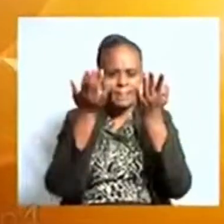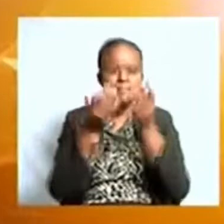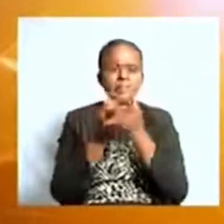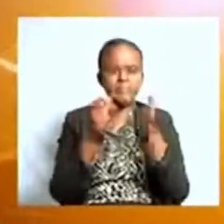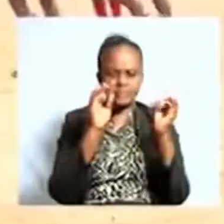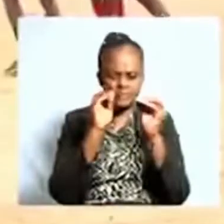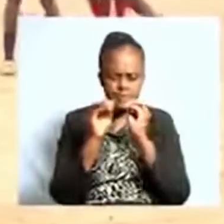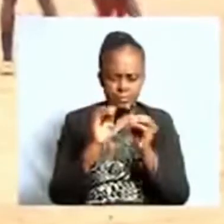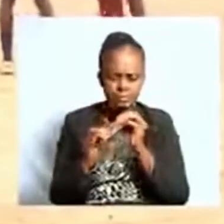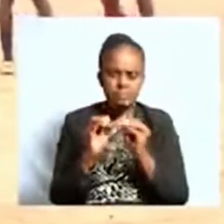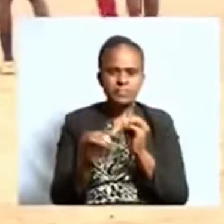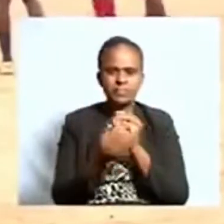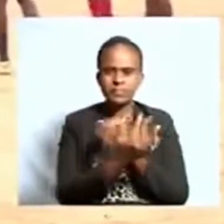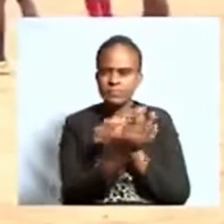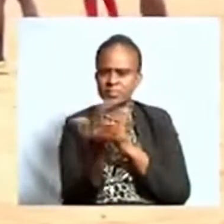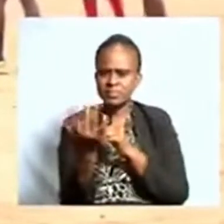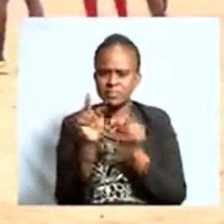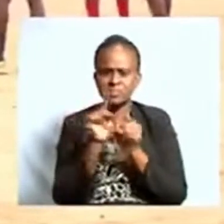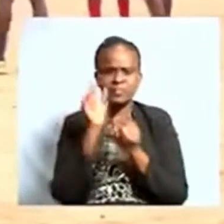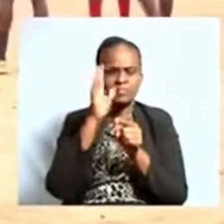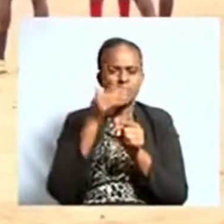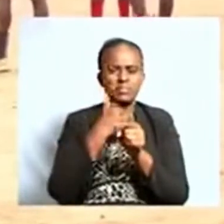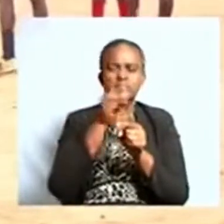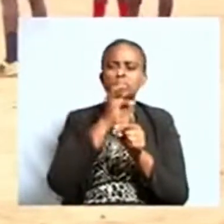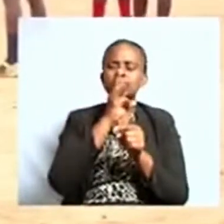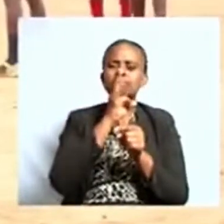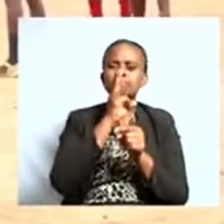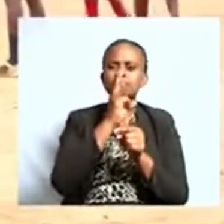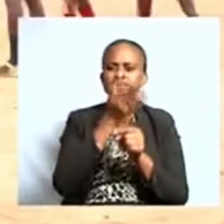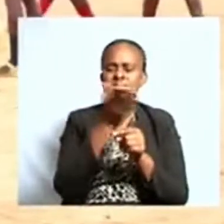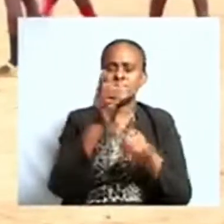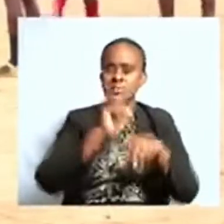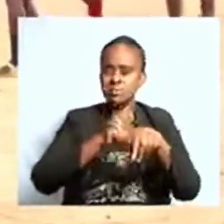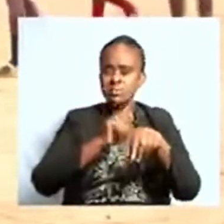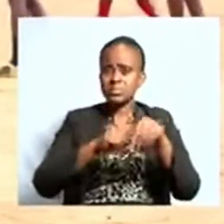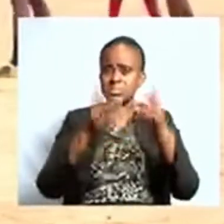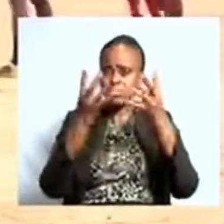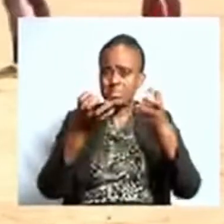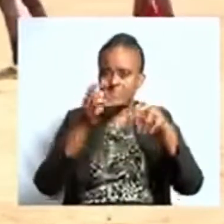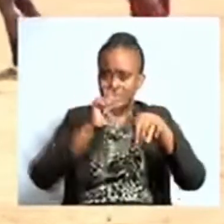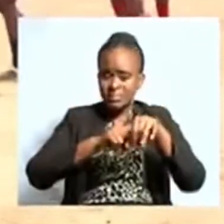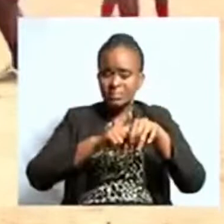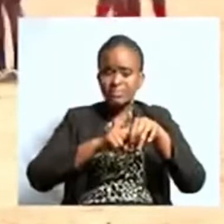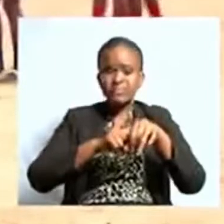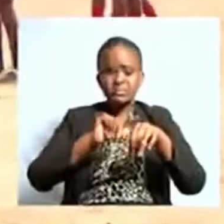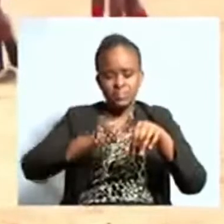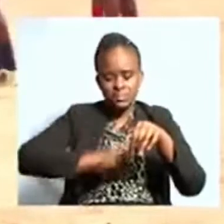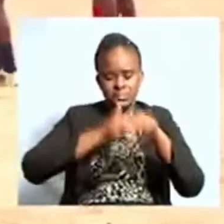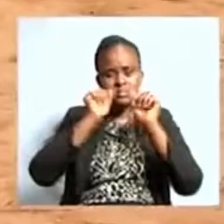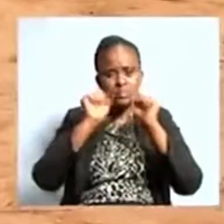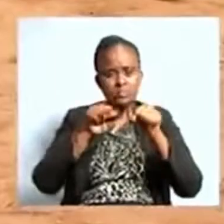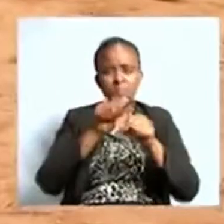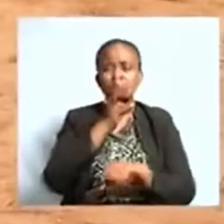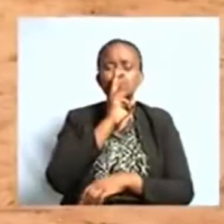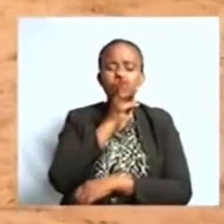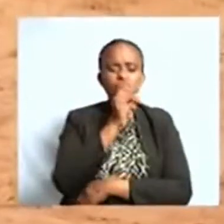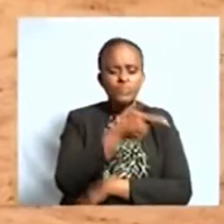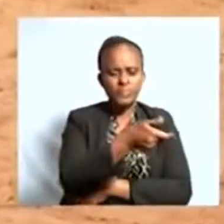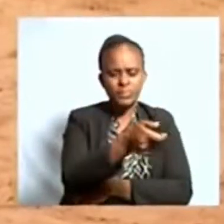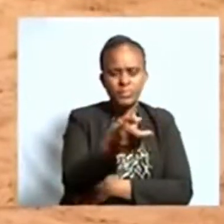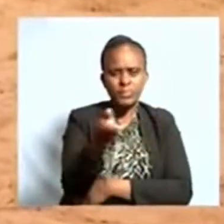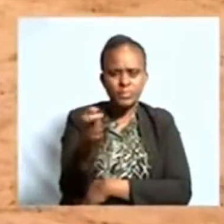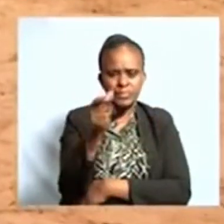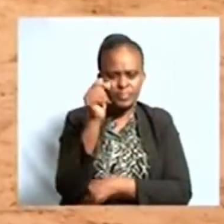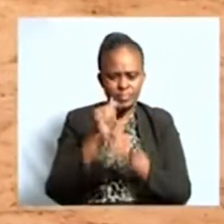plant grass, and we're going to have boreholes there so that during dry season we are able to water the lawn which we are